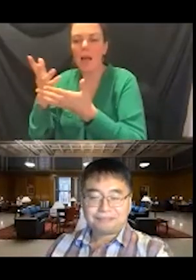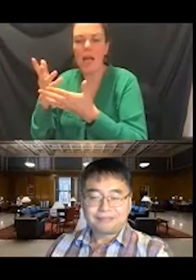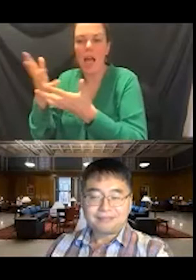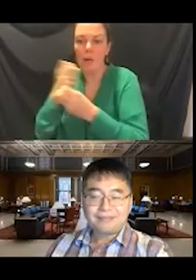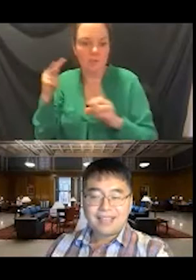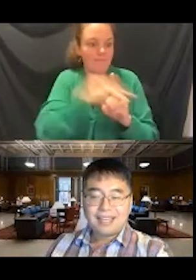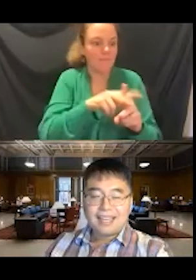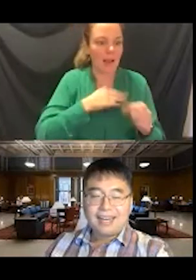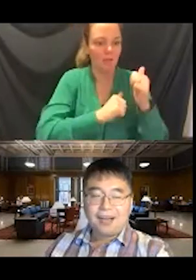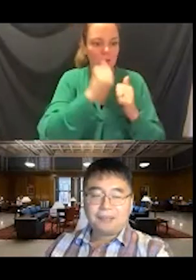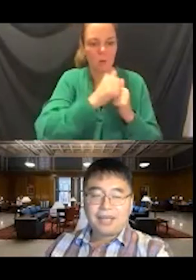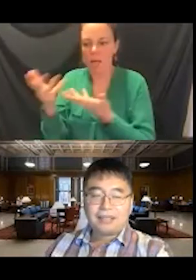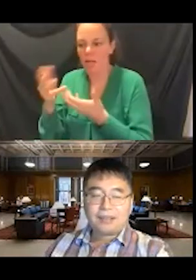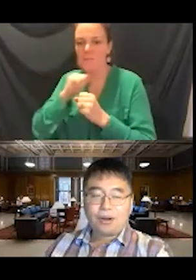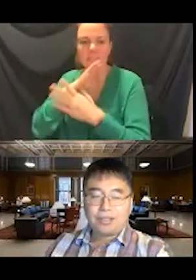instances.